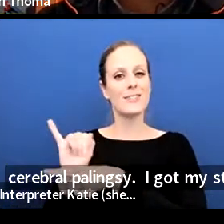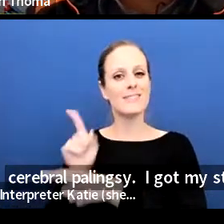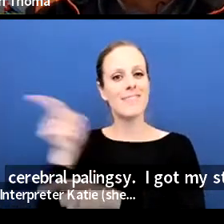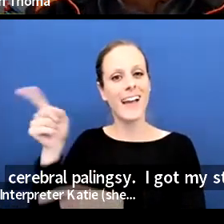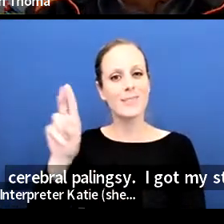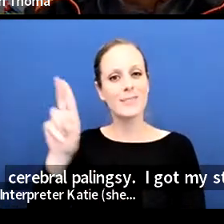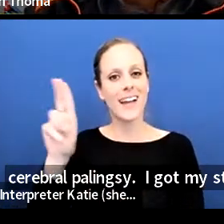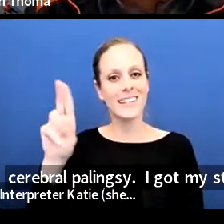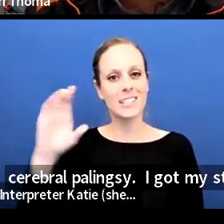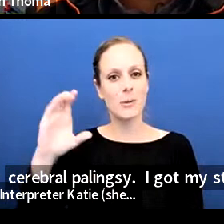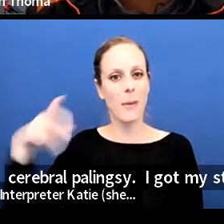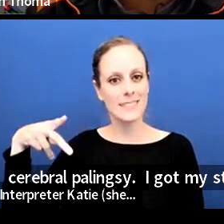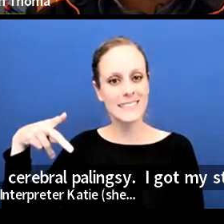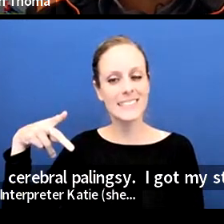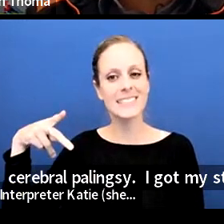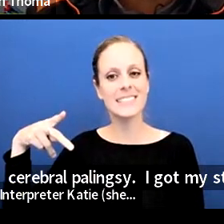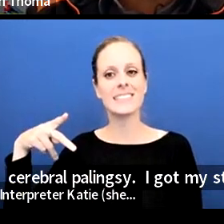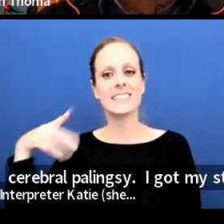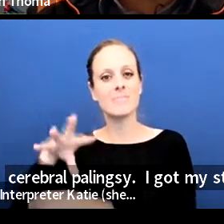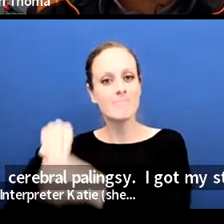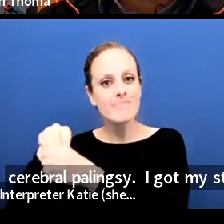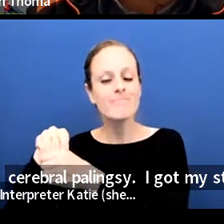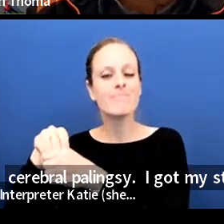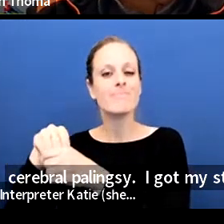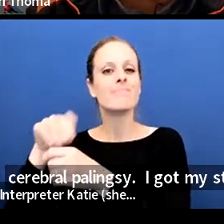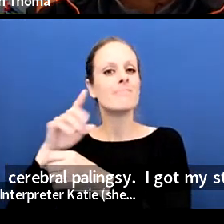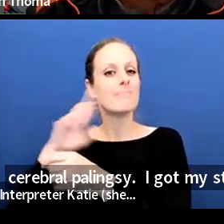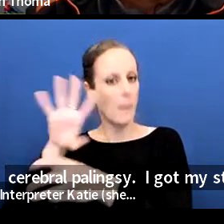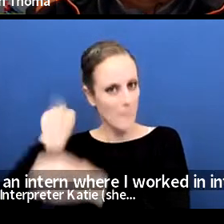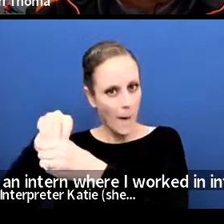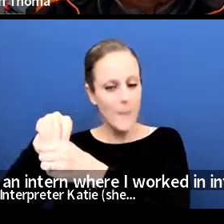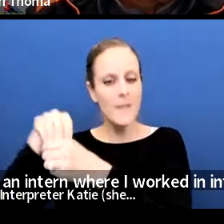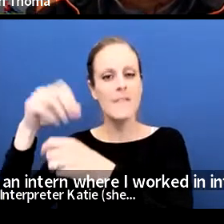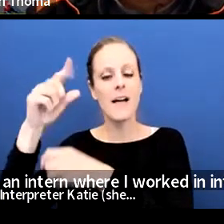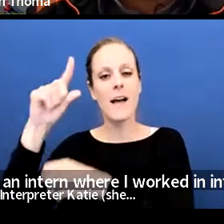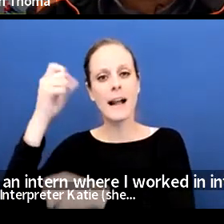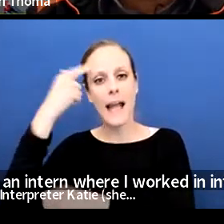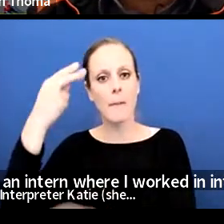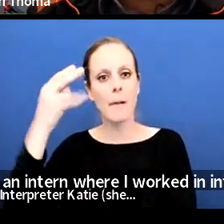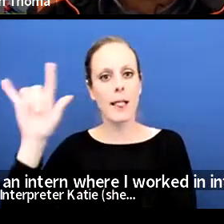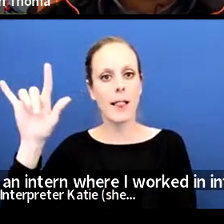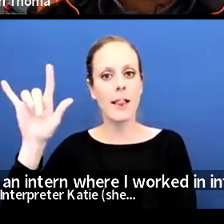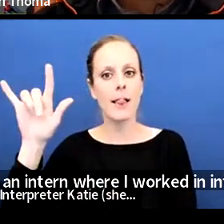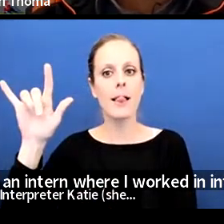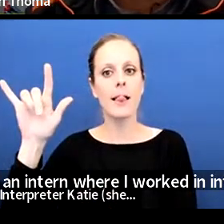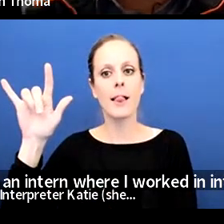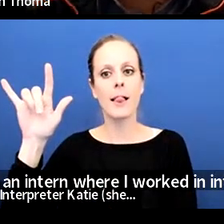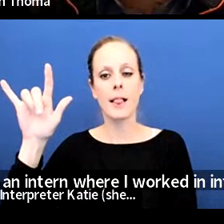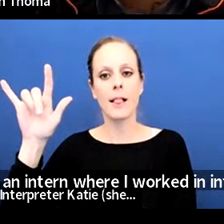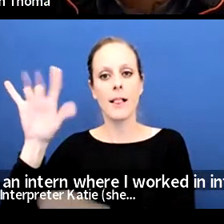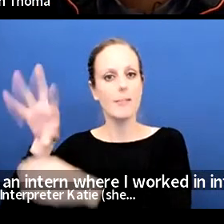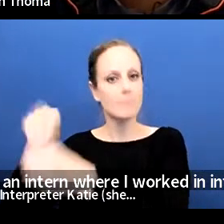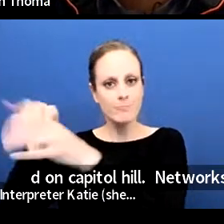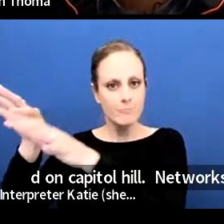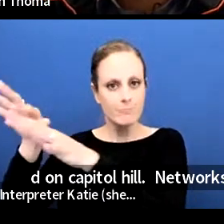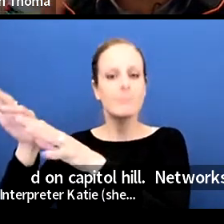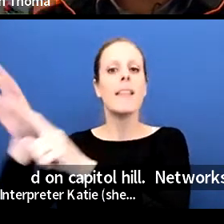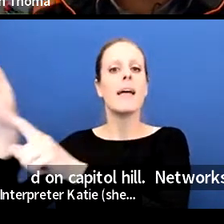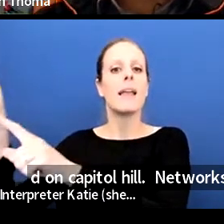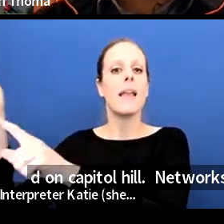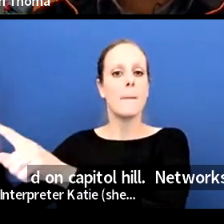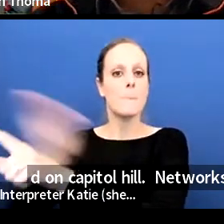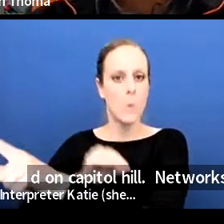where I worked interfaced on Capitol Hill. Networked my way out here when I decided to move